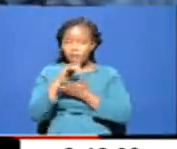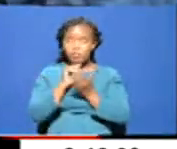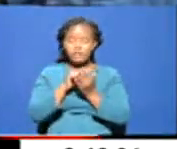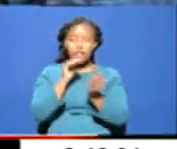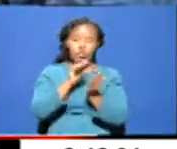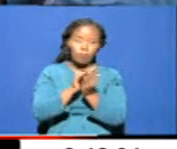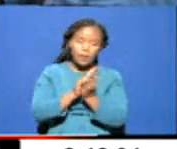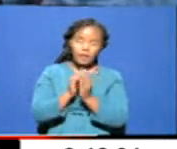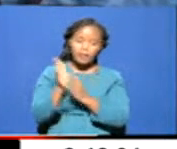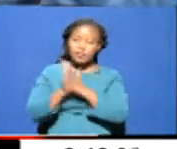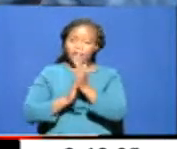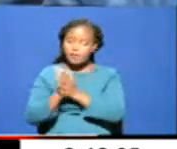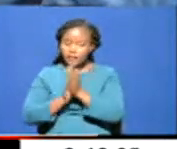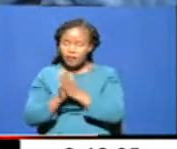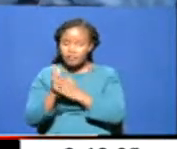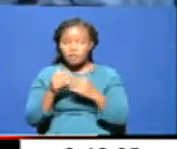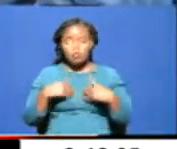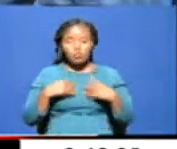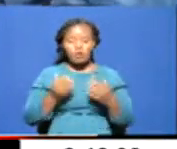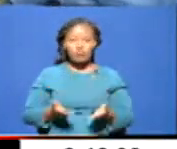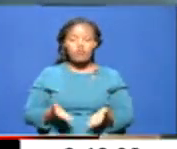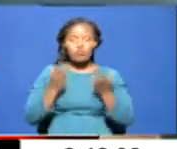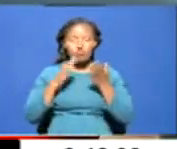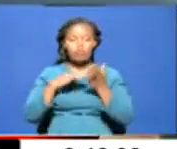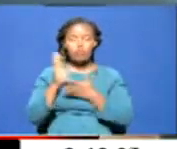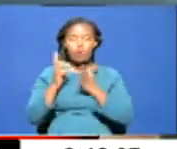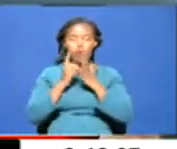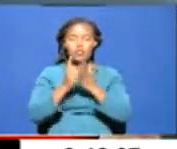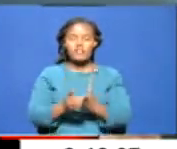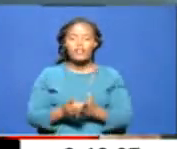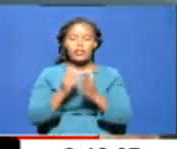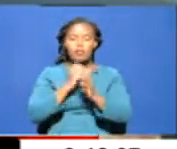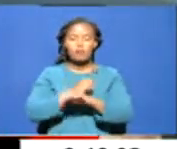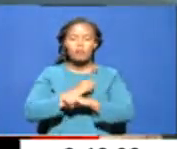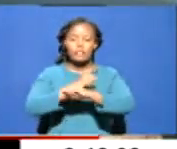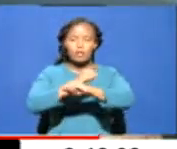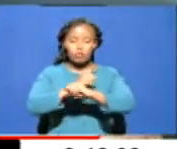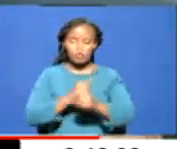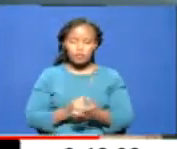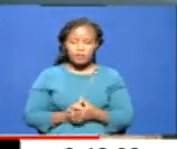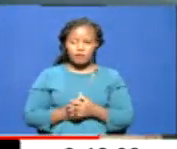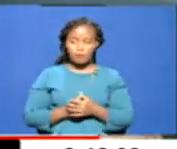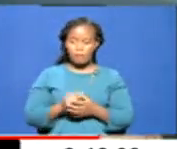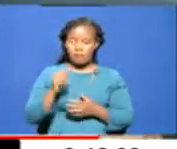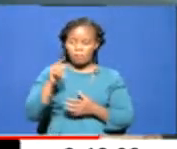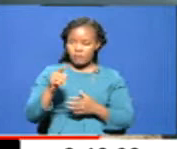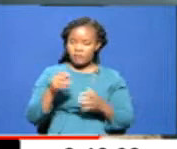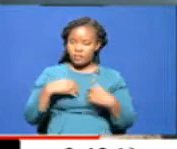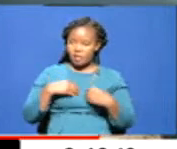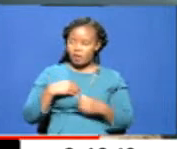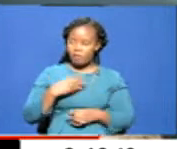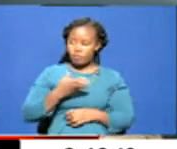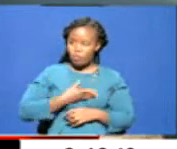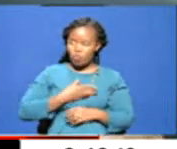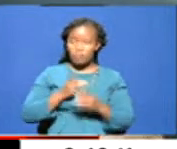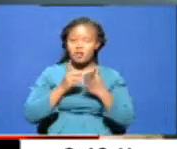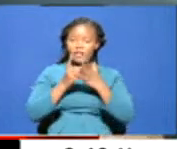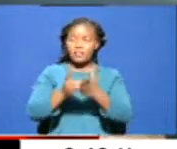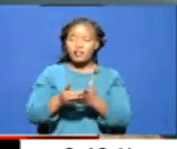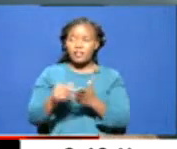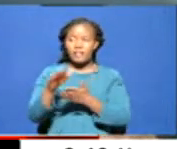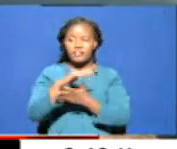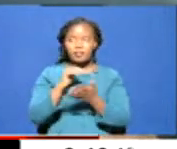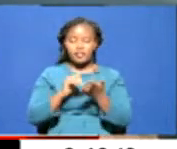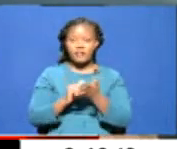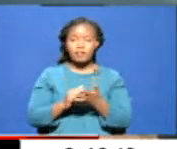its banking system and data protection function. Central Bank of Kenya has its own data that it must protect, and we have data centers. And